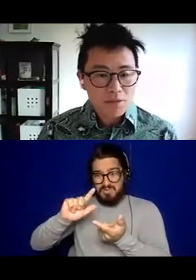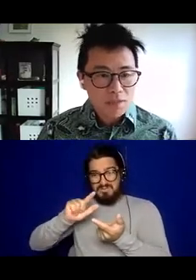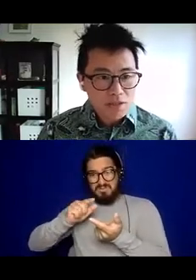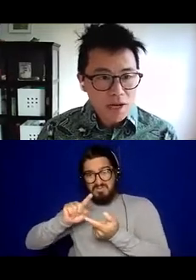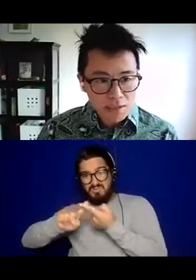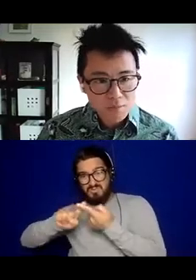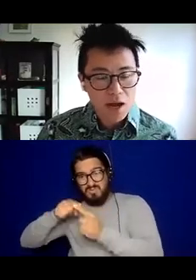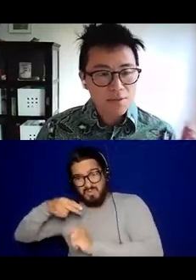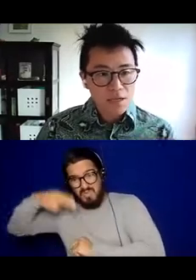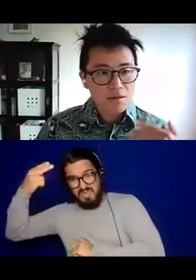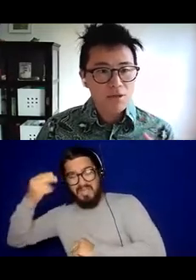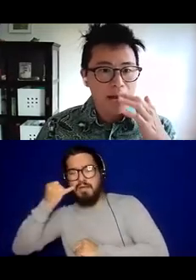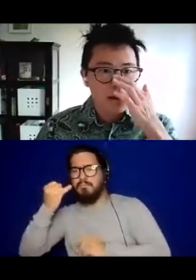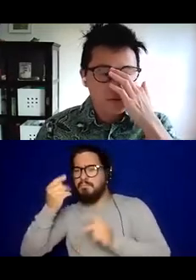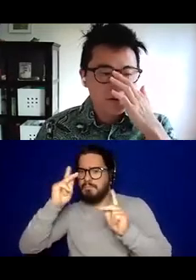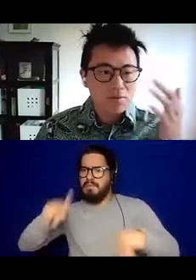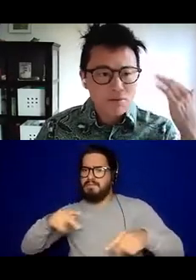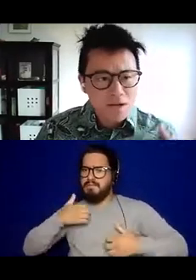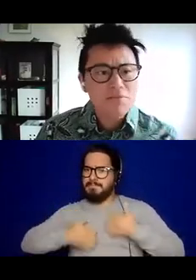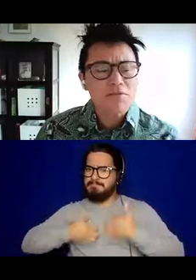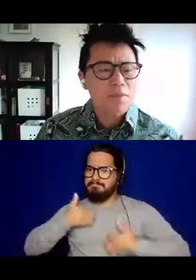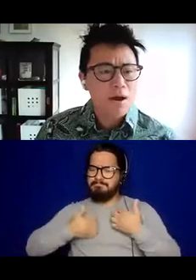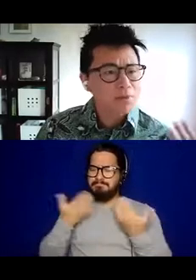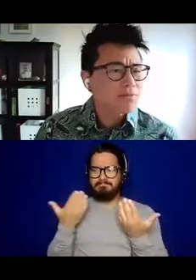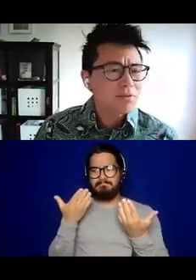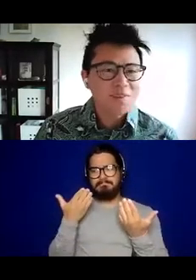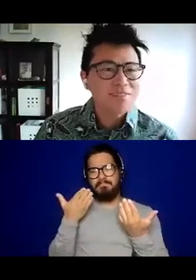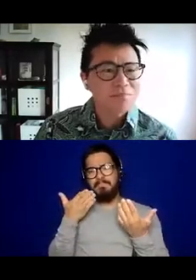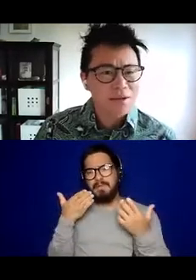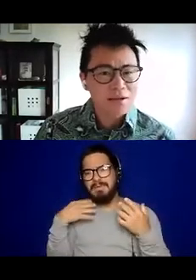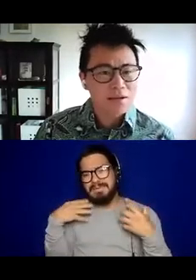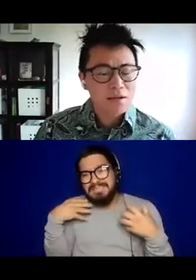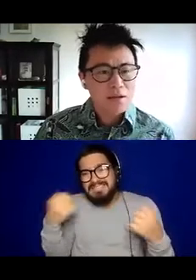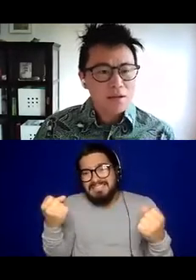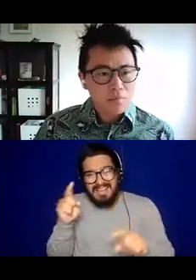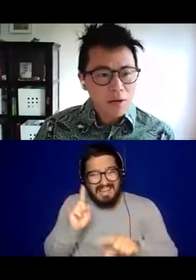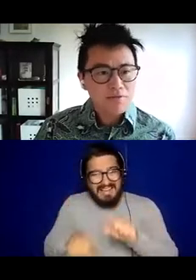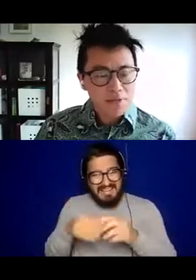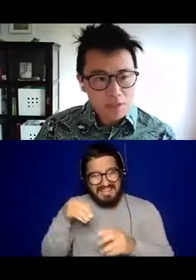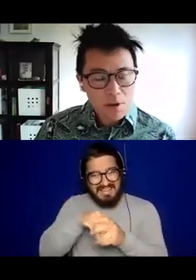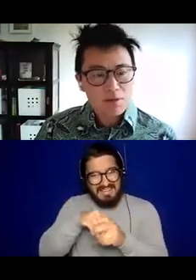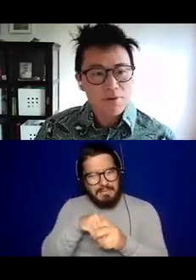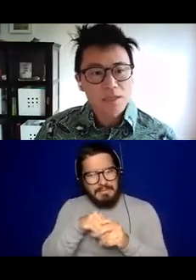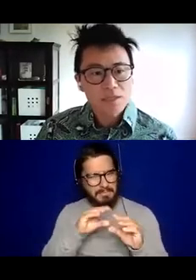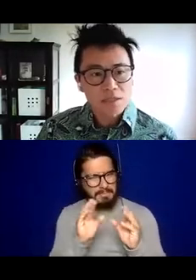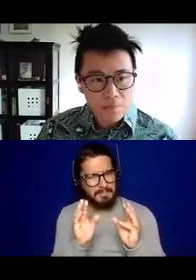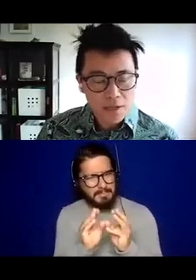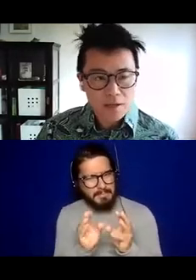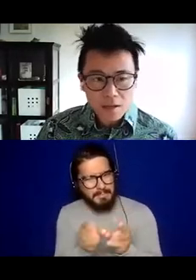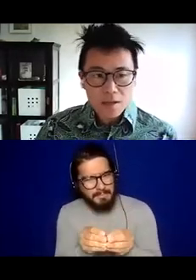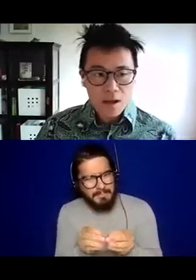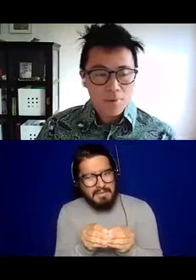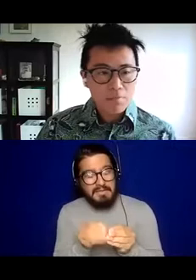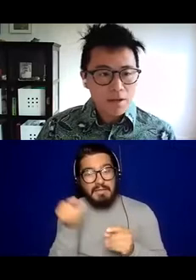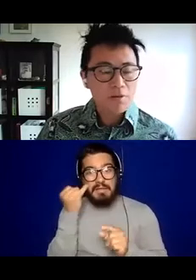is emotionally distressed, perhaps they can rebound or like recover from that even within the meeting. But if this inspires rage in